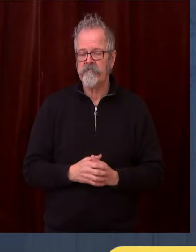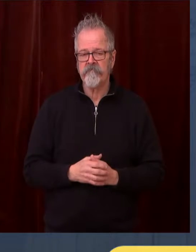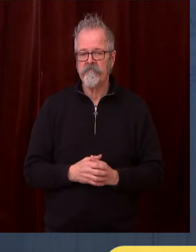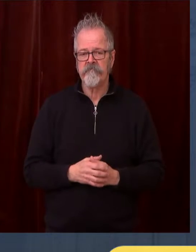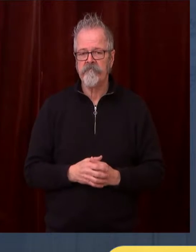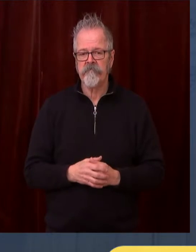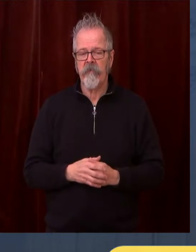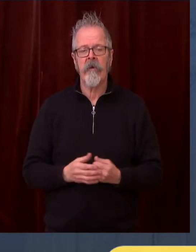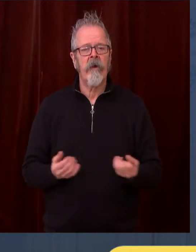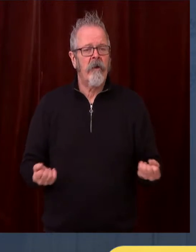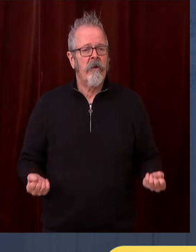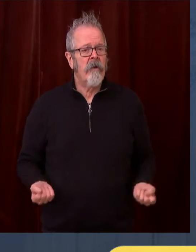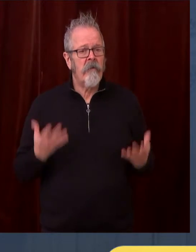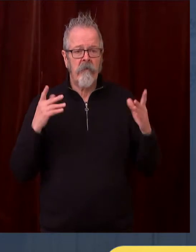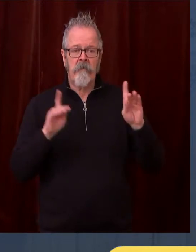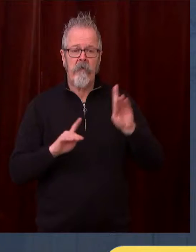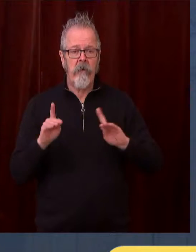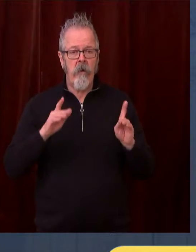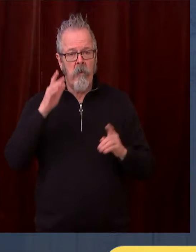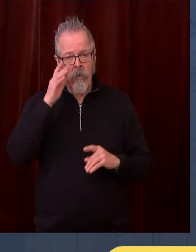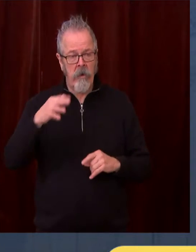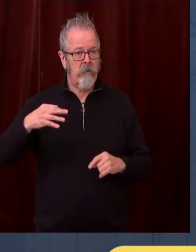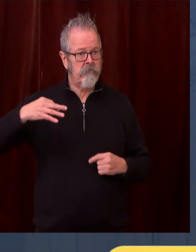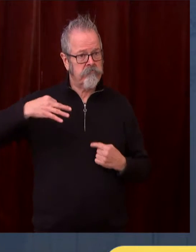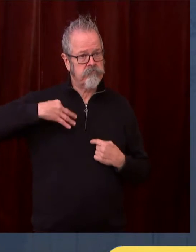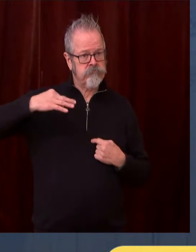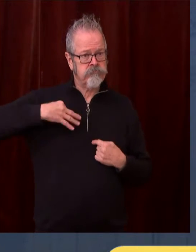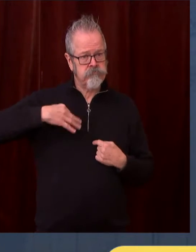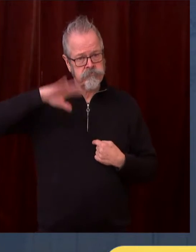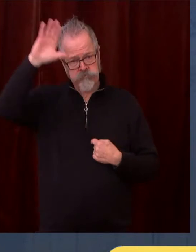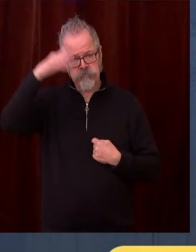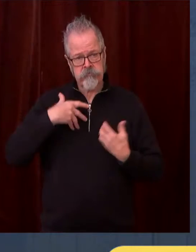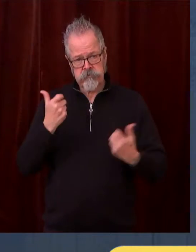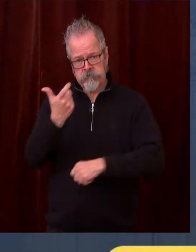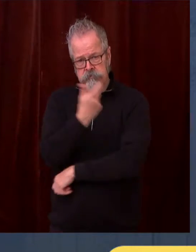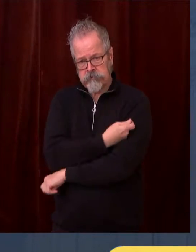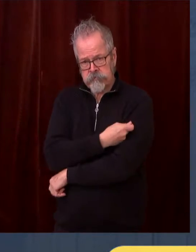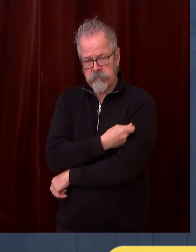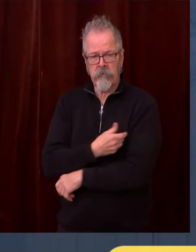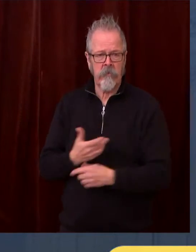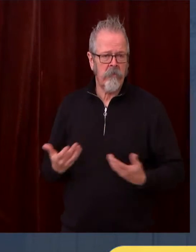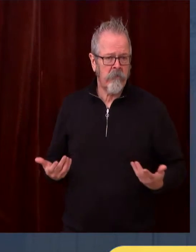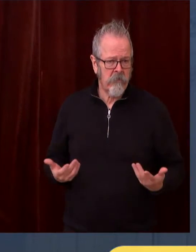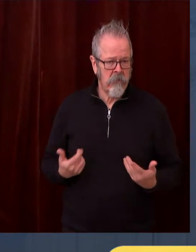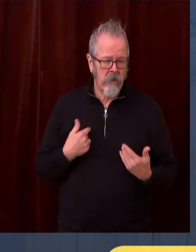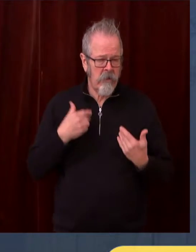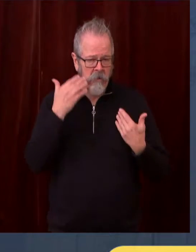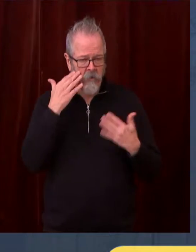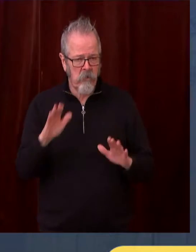confident about this vaccine, but I think that is to be determined as well.